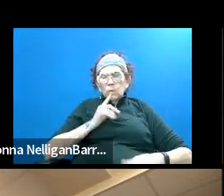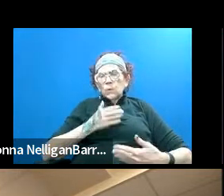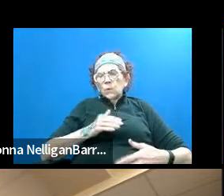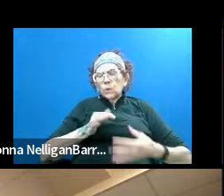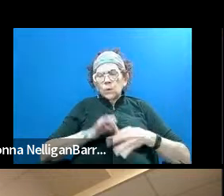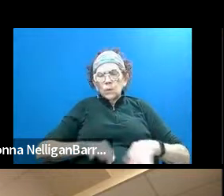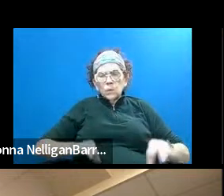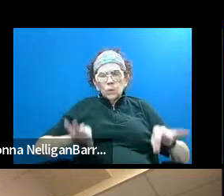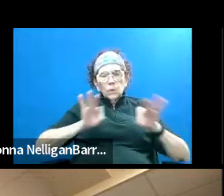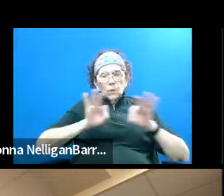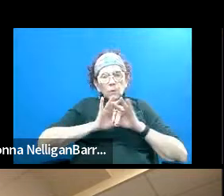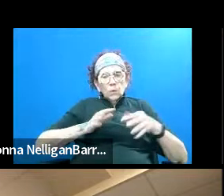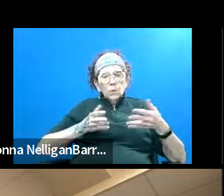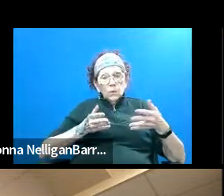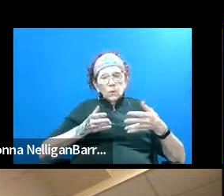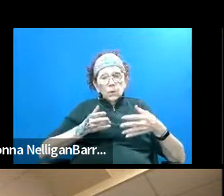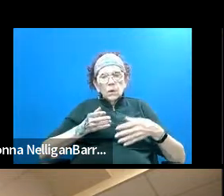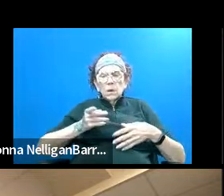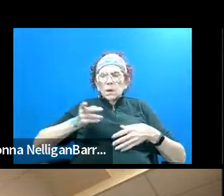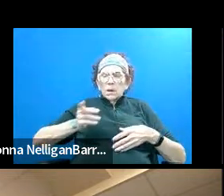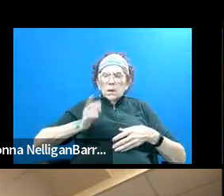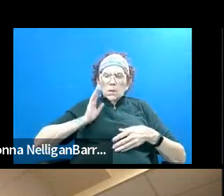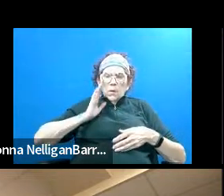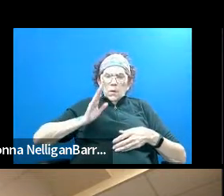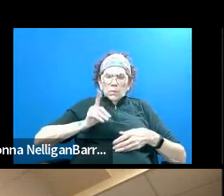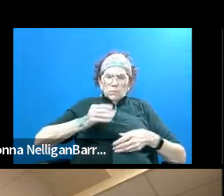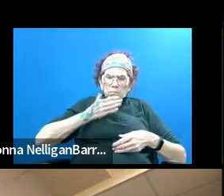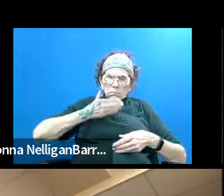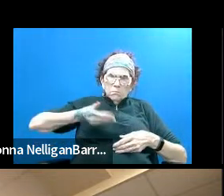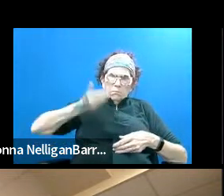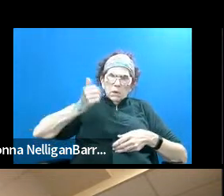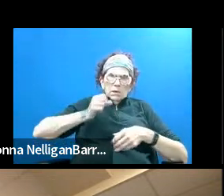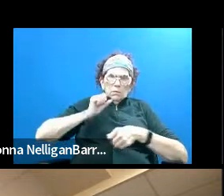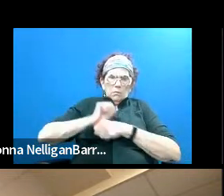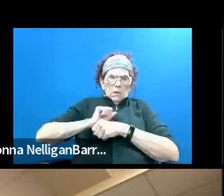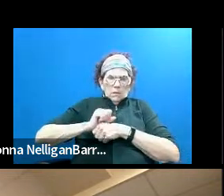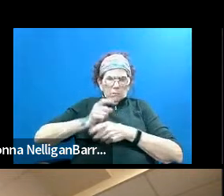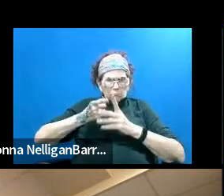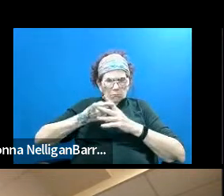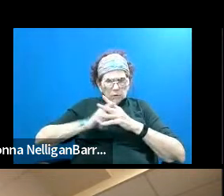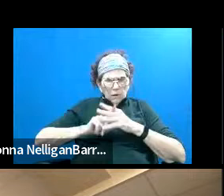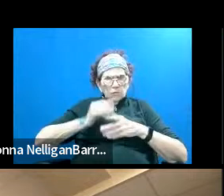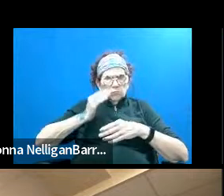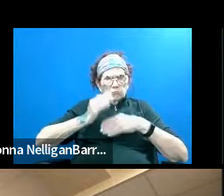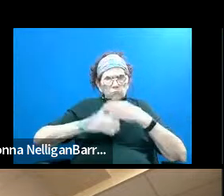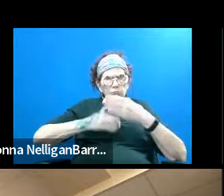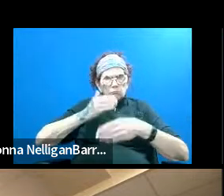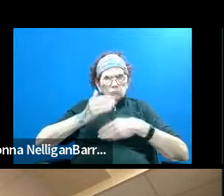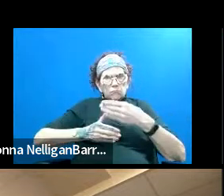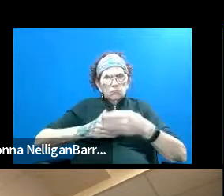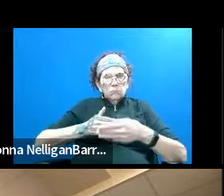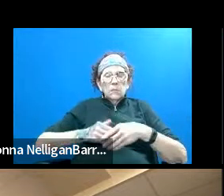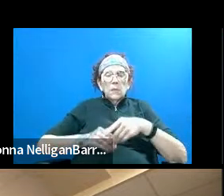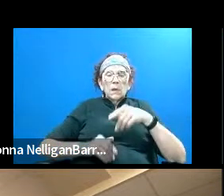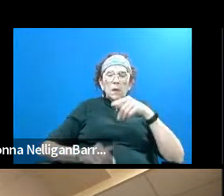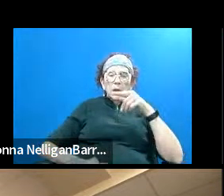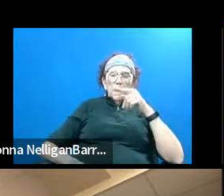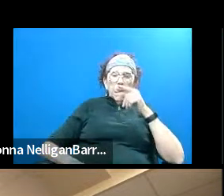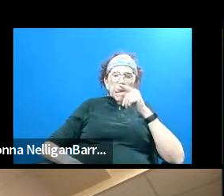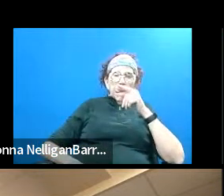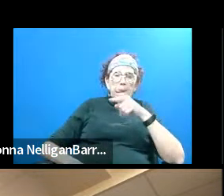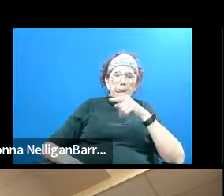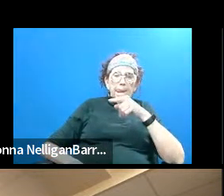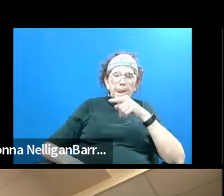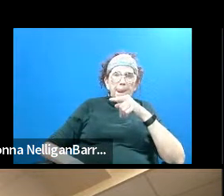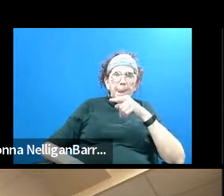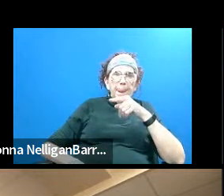moving all of this forward in the best possible way. And he's the guy that gave us the three firms that he said, one